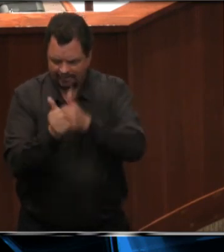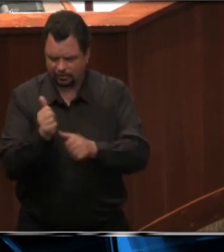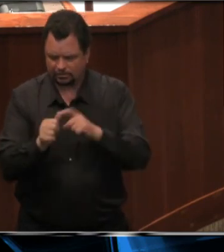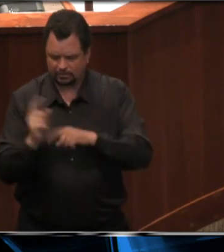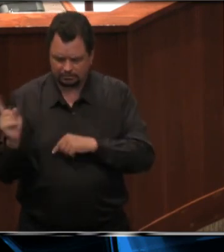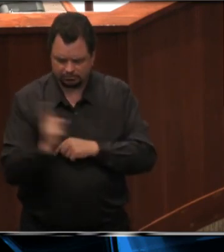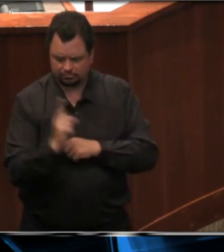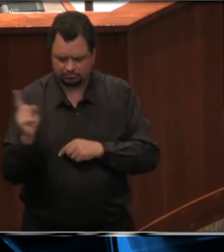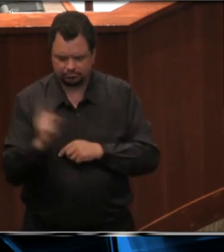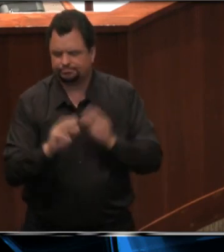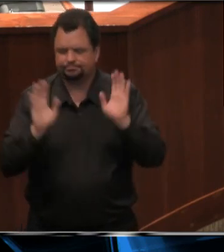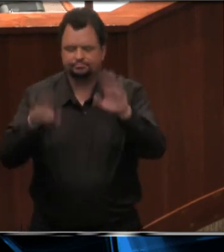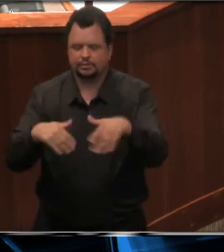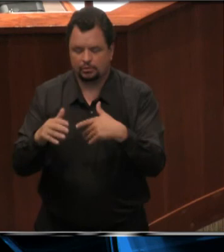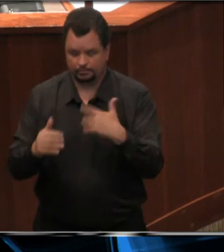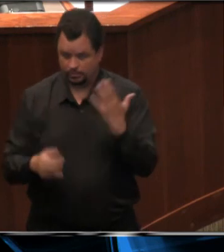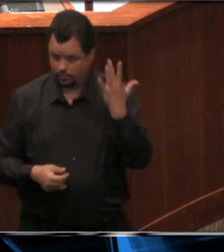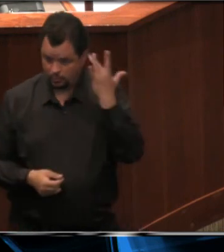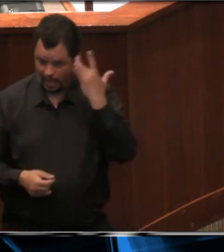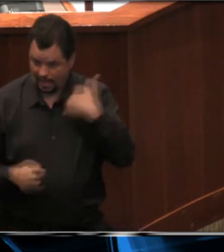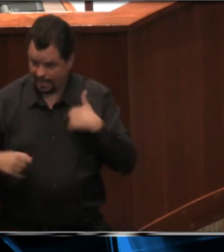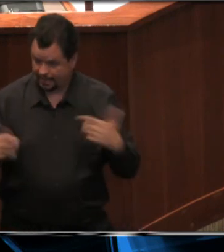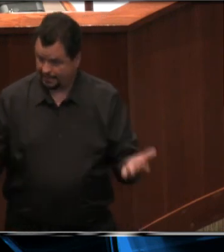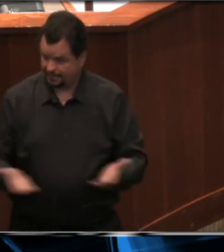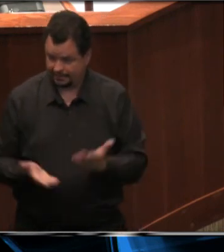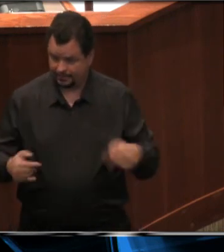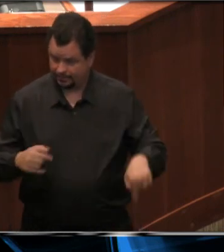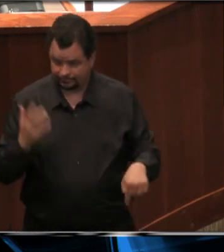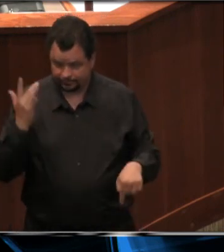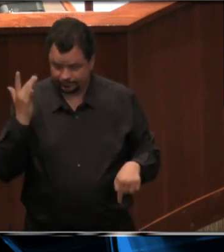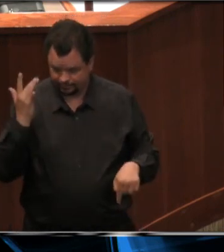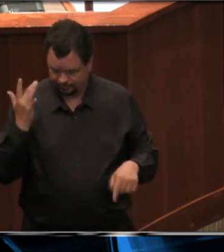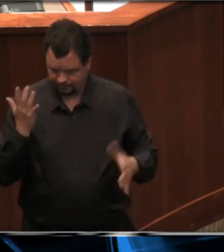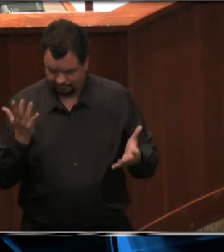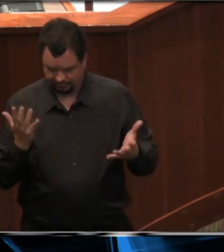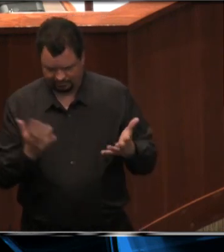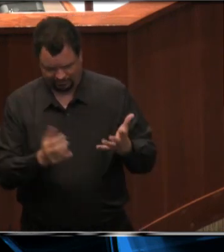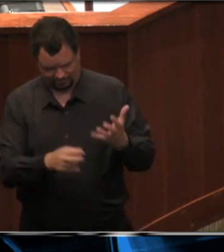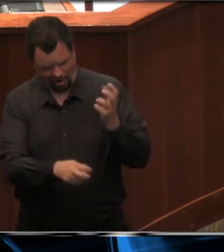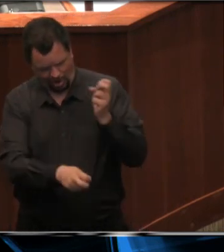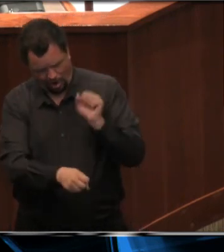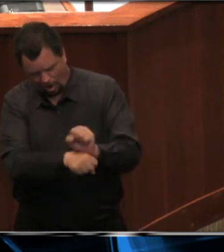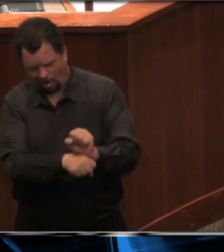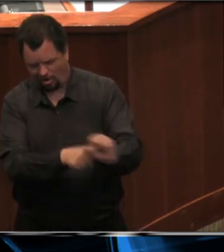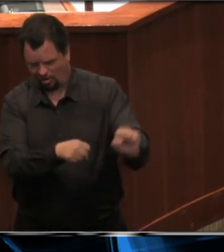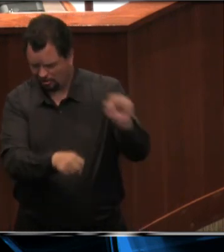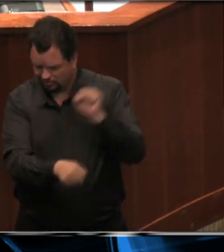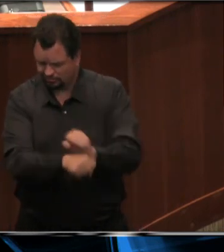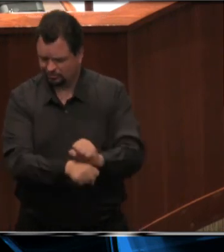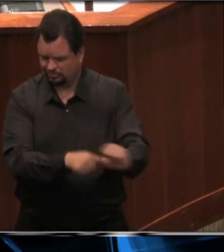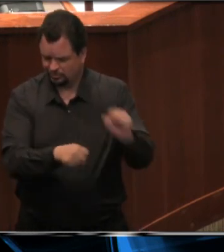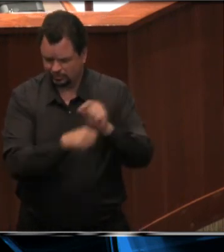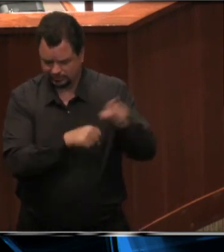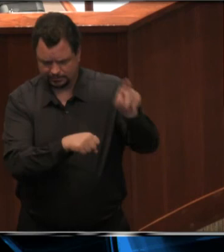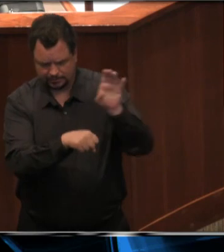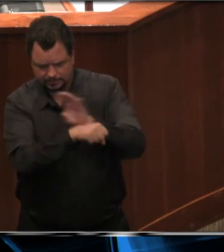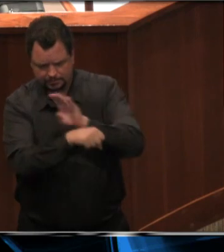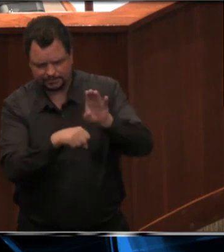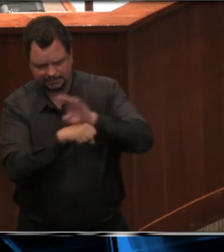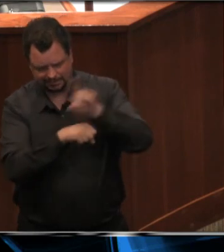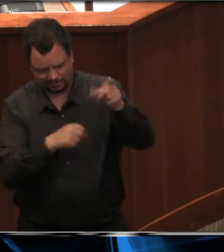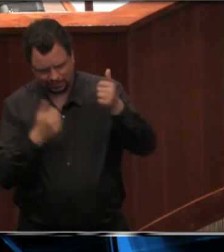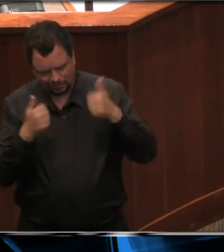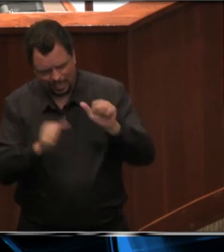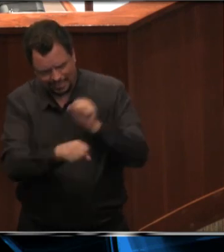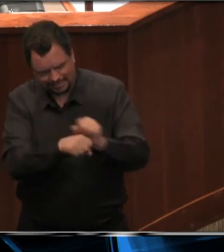you because of the hard work that you've done for our business community on trying to get variances to have